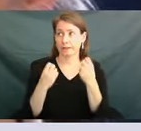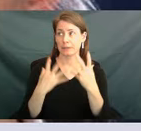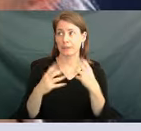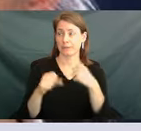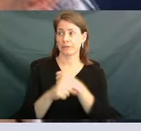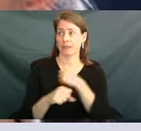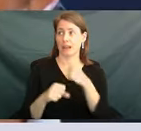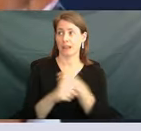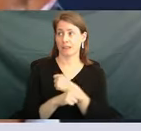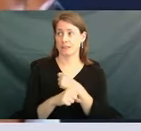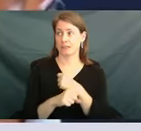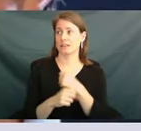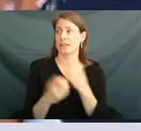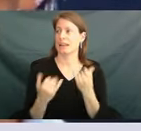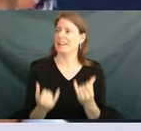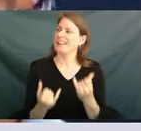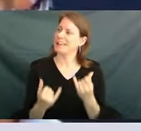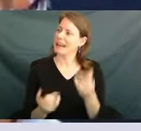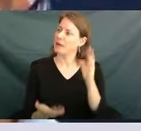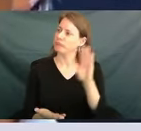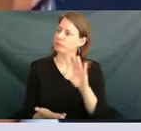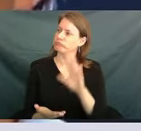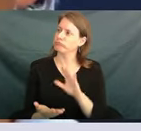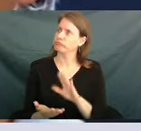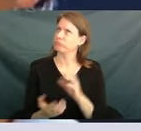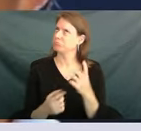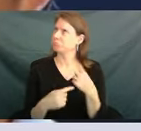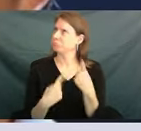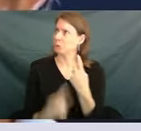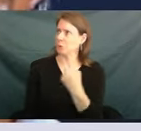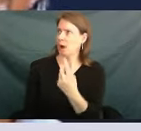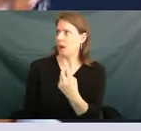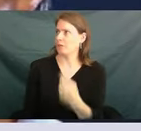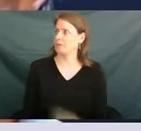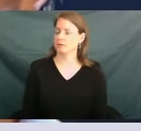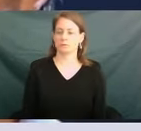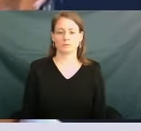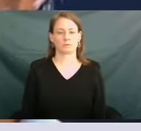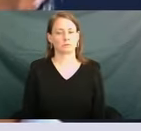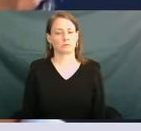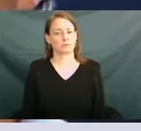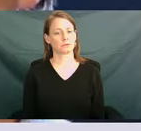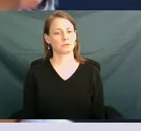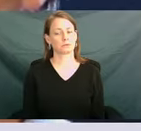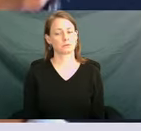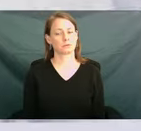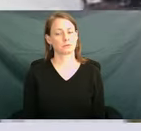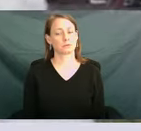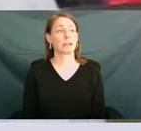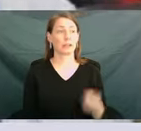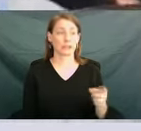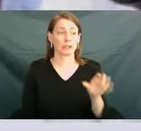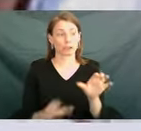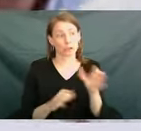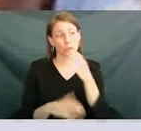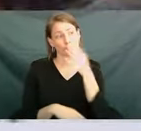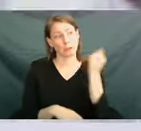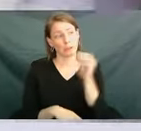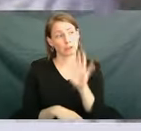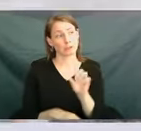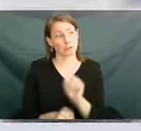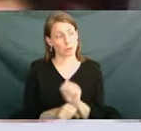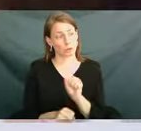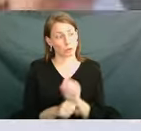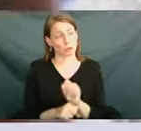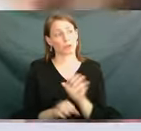having the odd one. Yeah, he's doing better in his work and doing better in the playground and not fighting